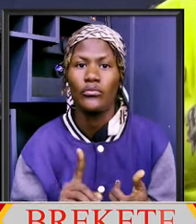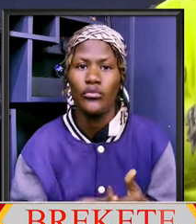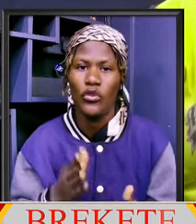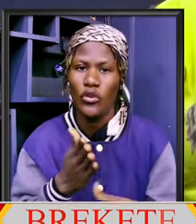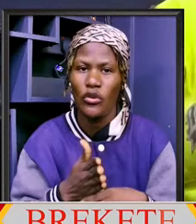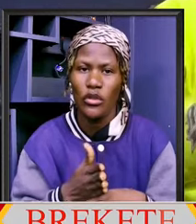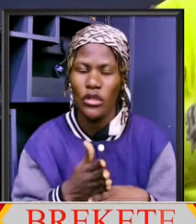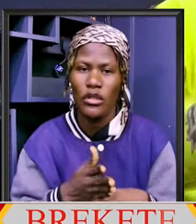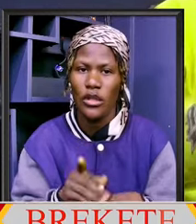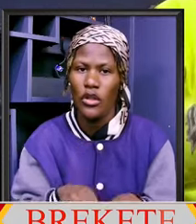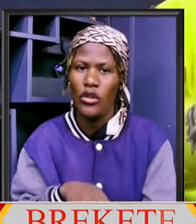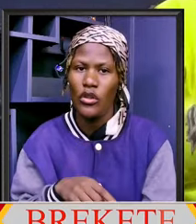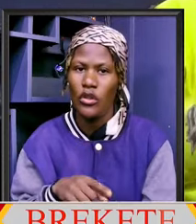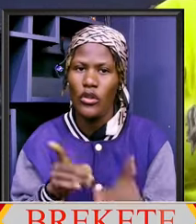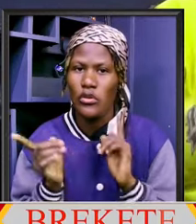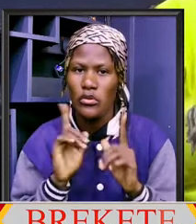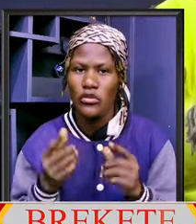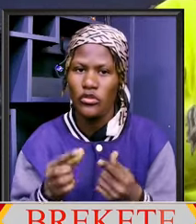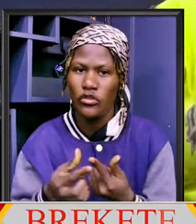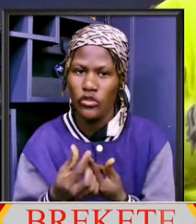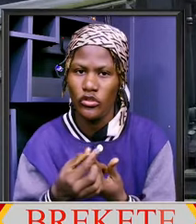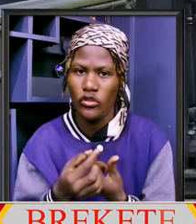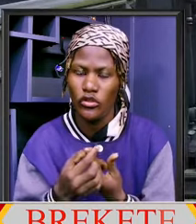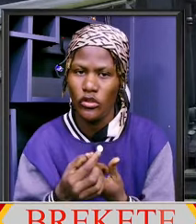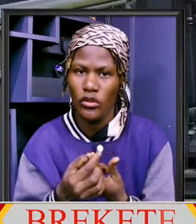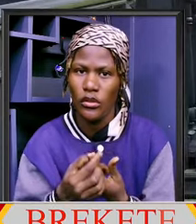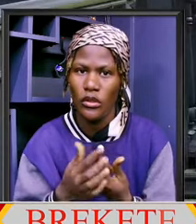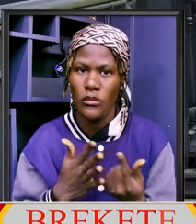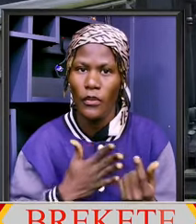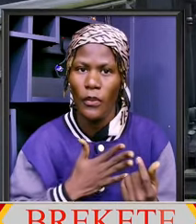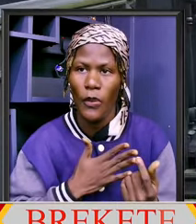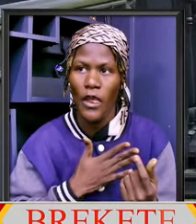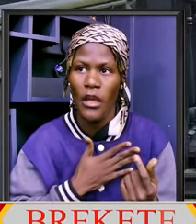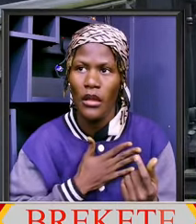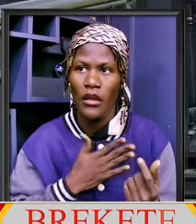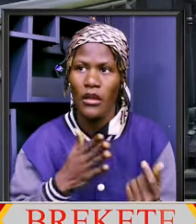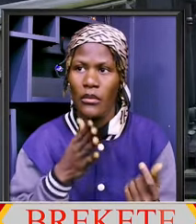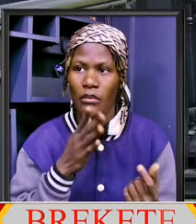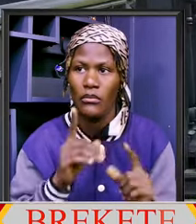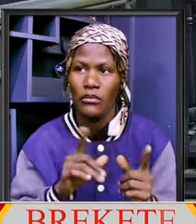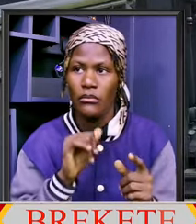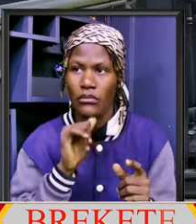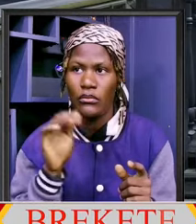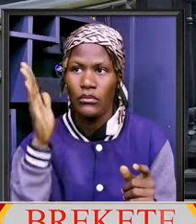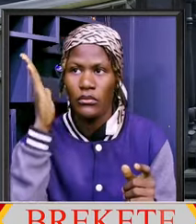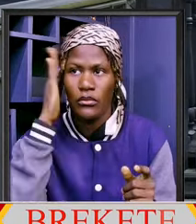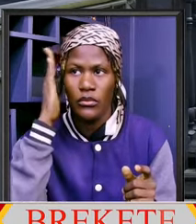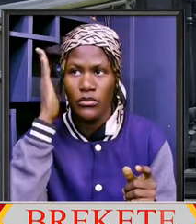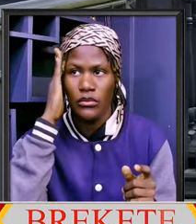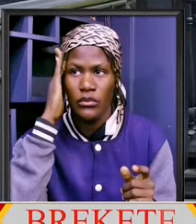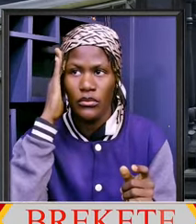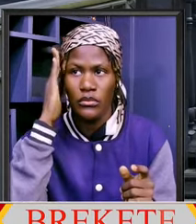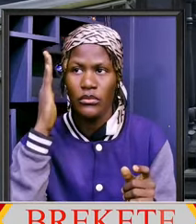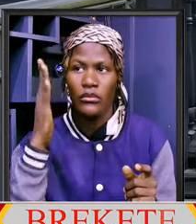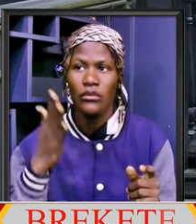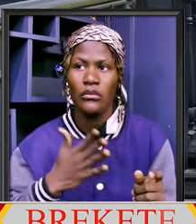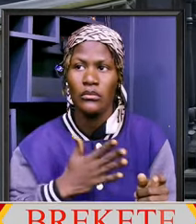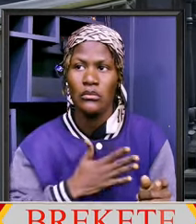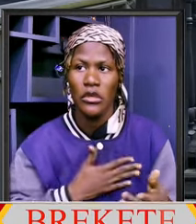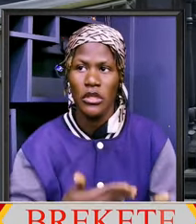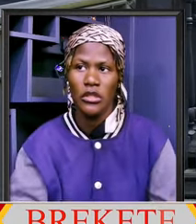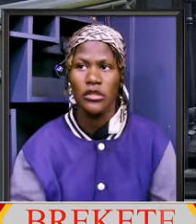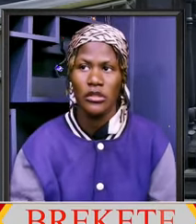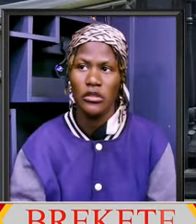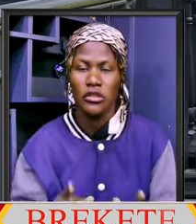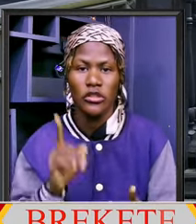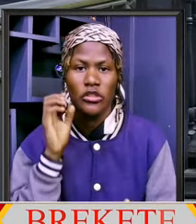story short. As I'm standing here, my mom doesn't know my children because of her eye problem. She doesn't even